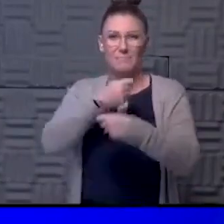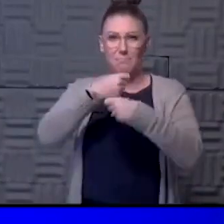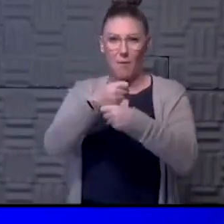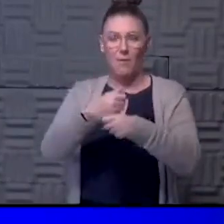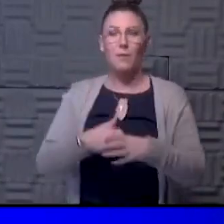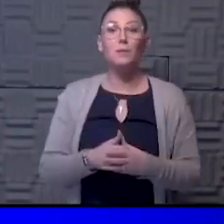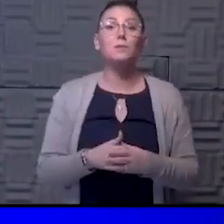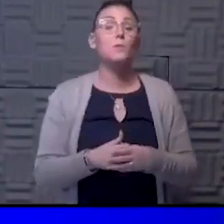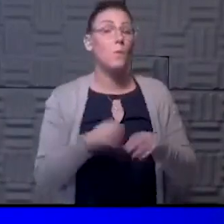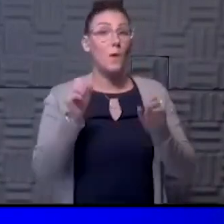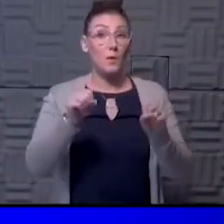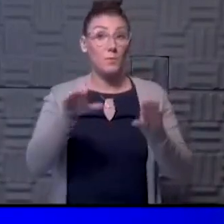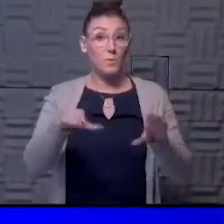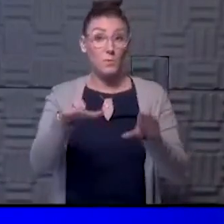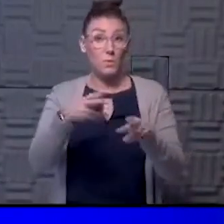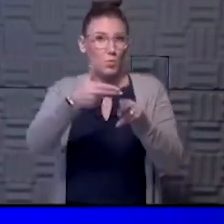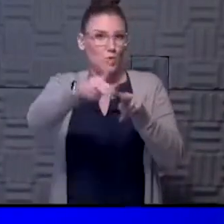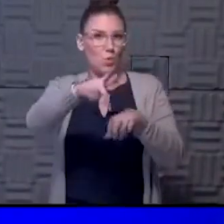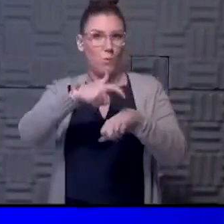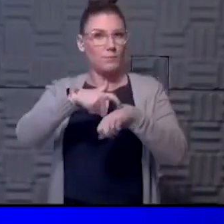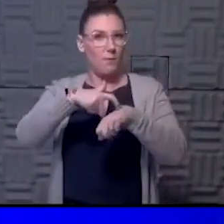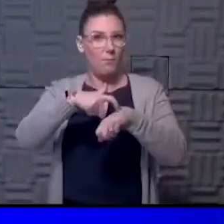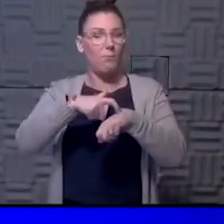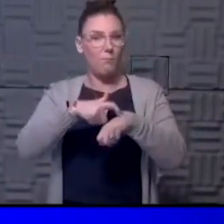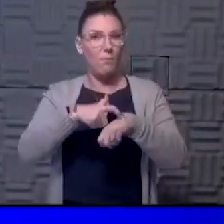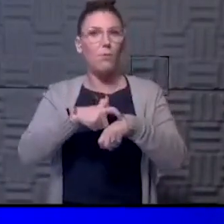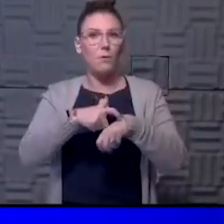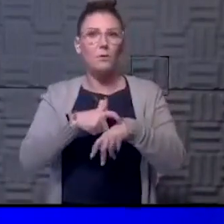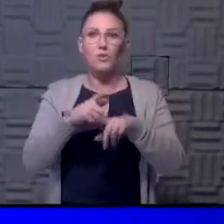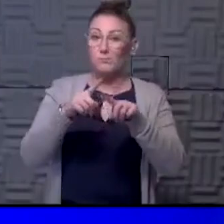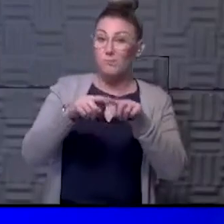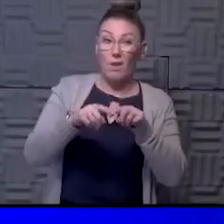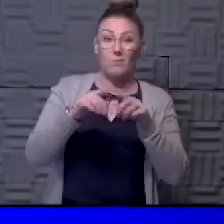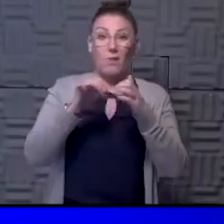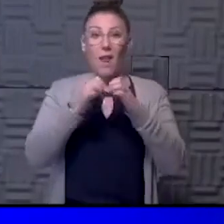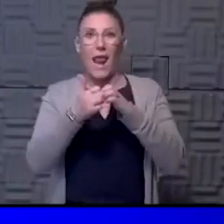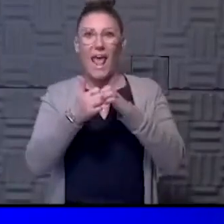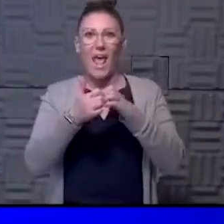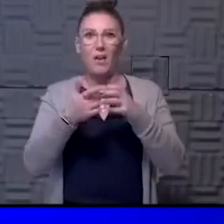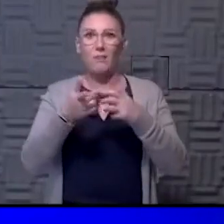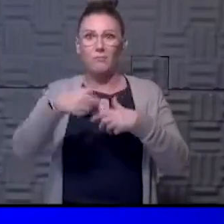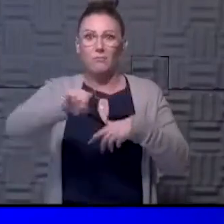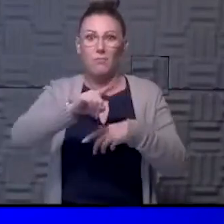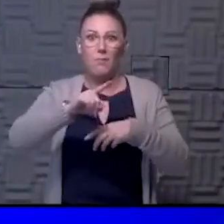So they are able to do it in a relatively short amount of time just based on the sequence itself.